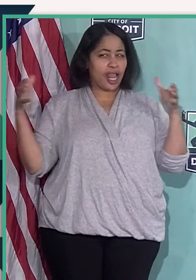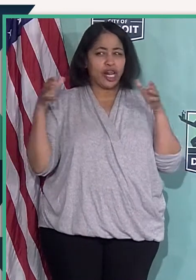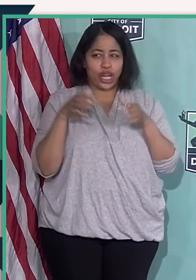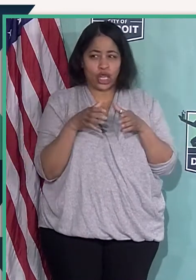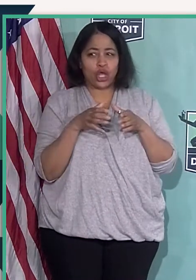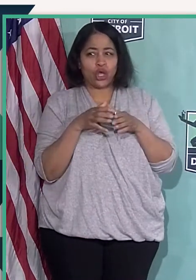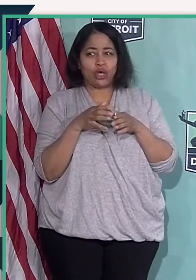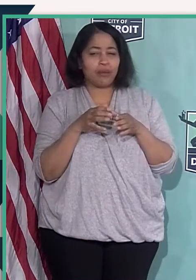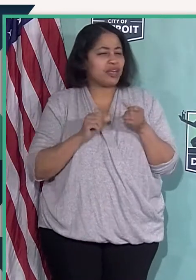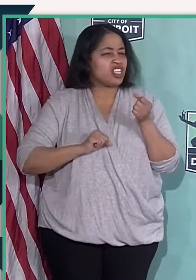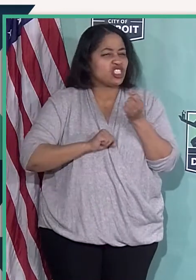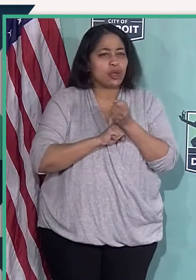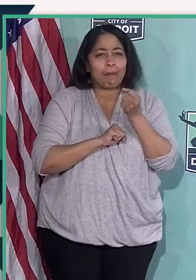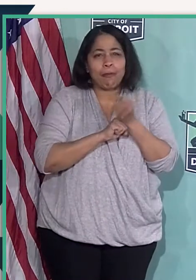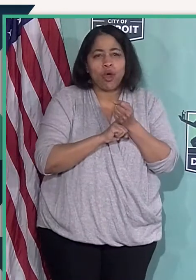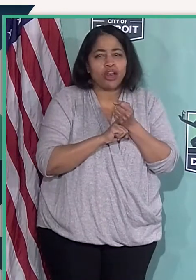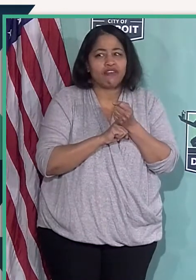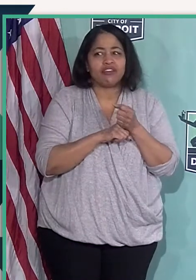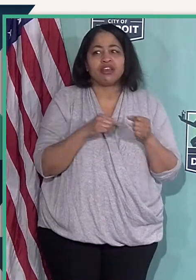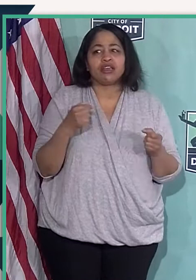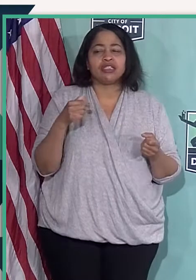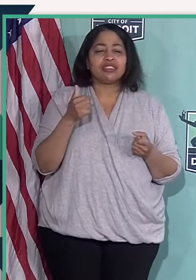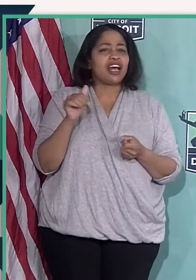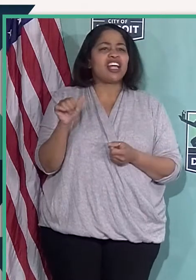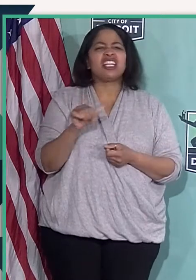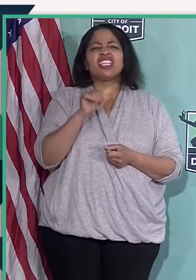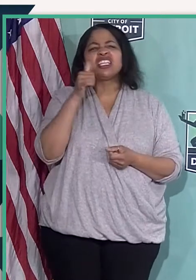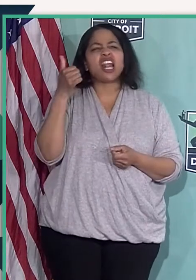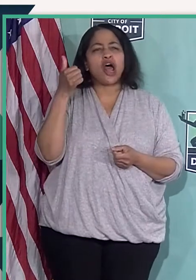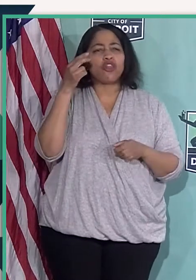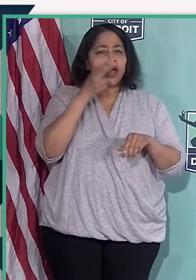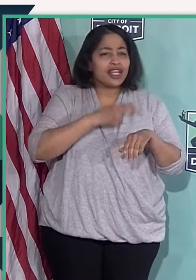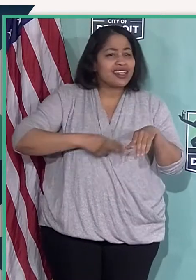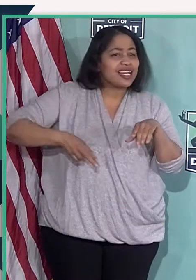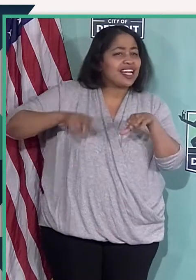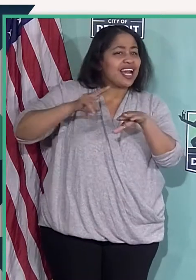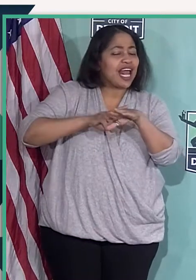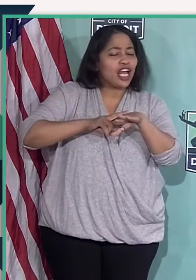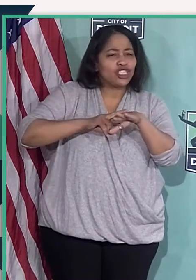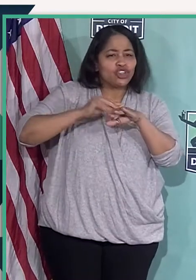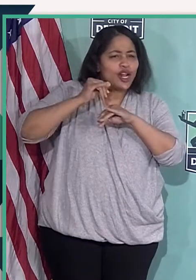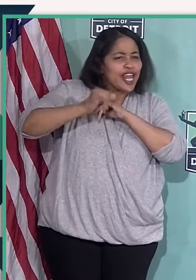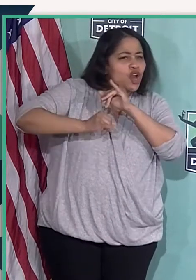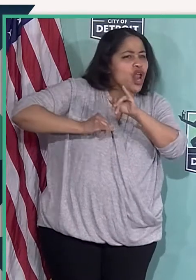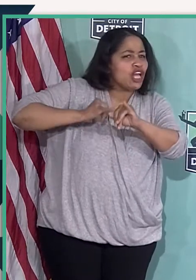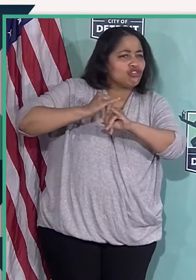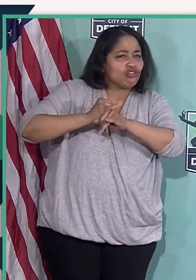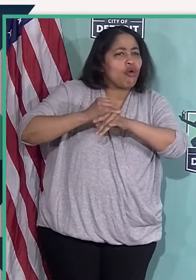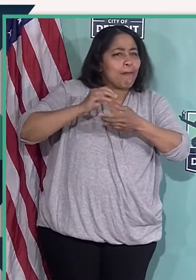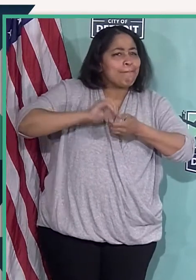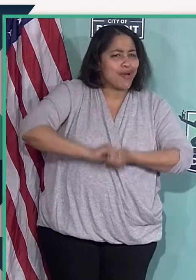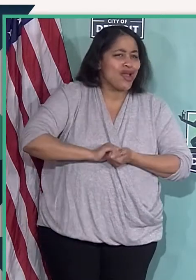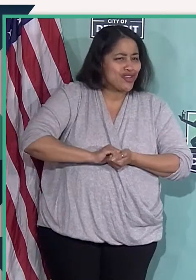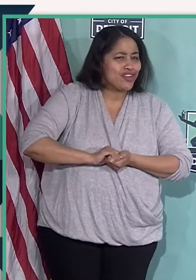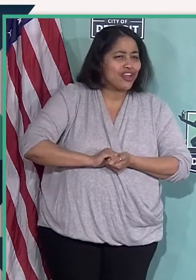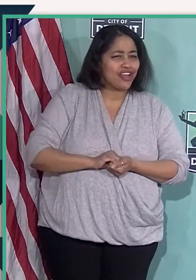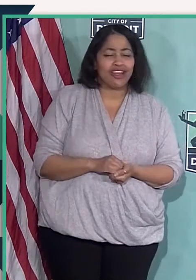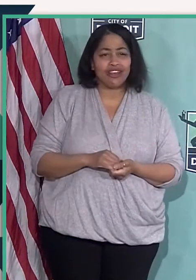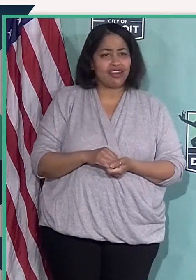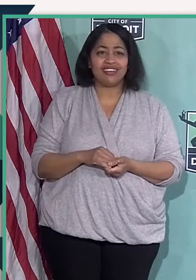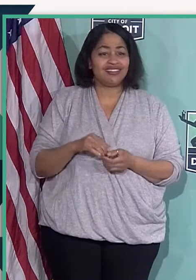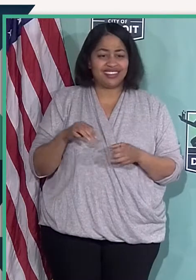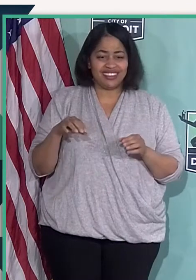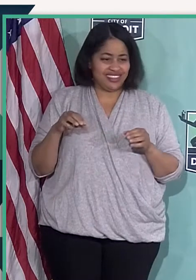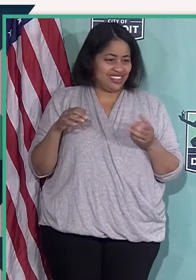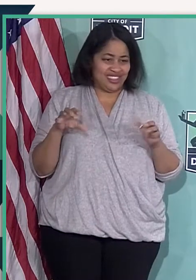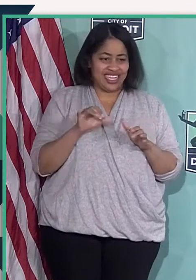and supported us, and it seems like it's another national and international partner that does it every